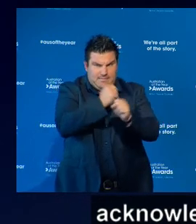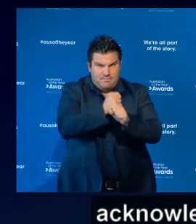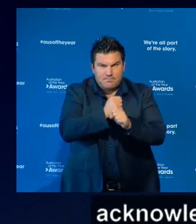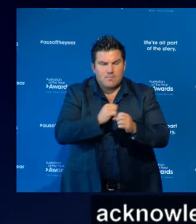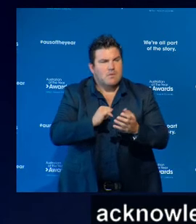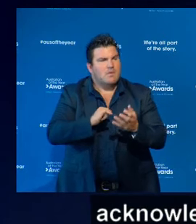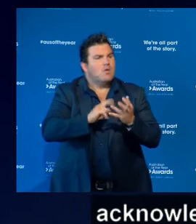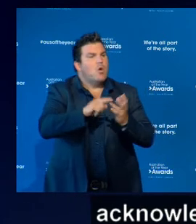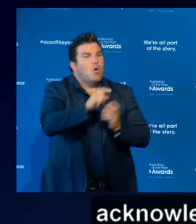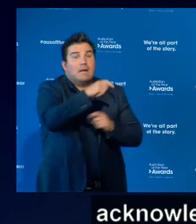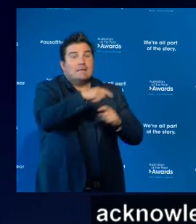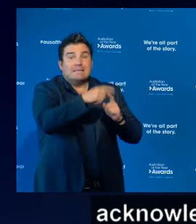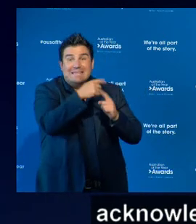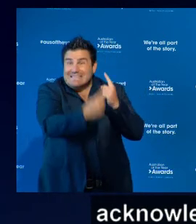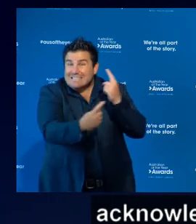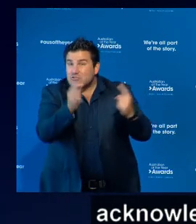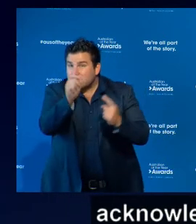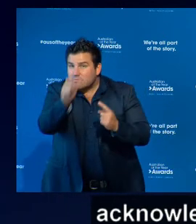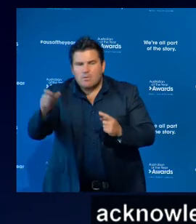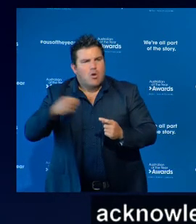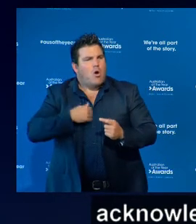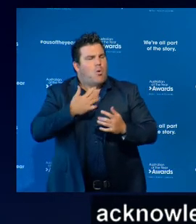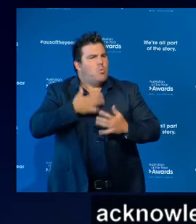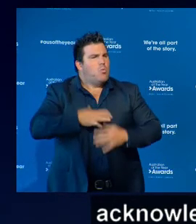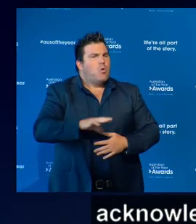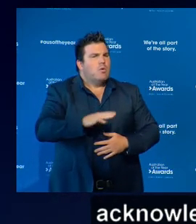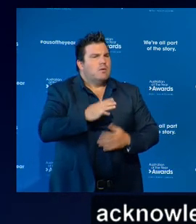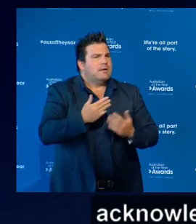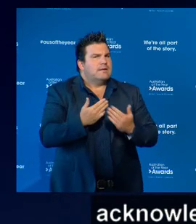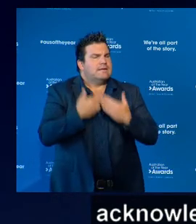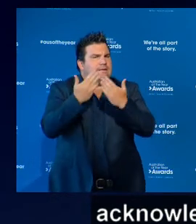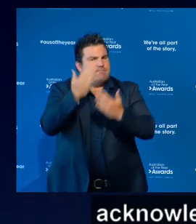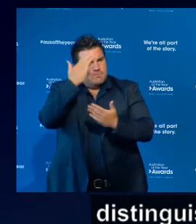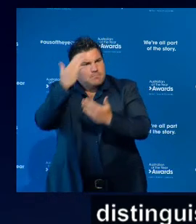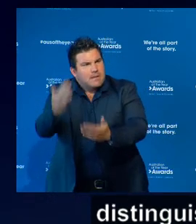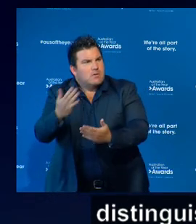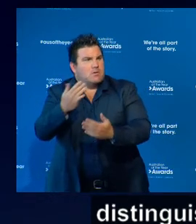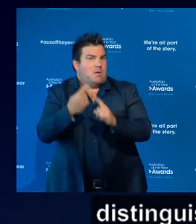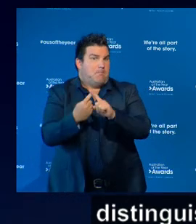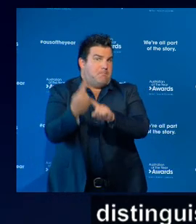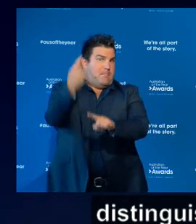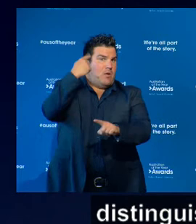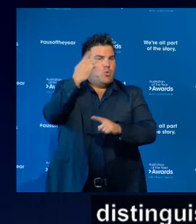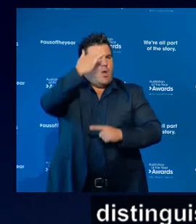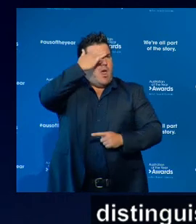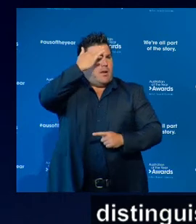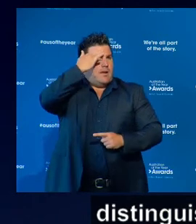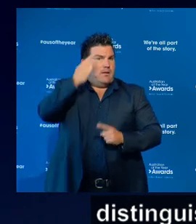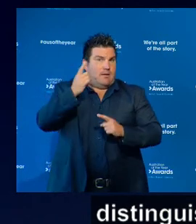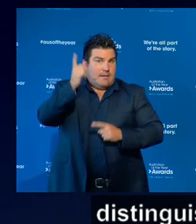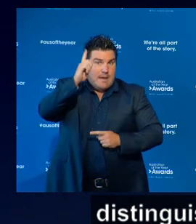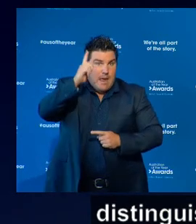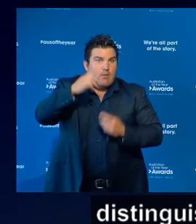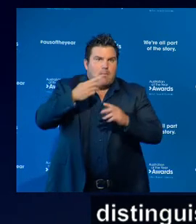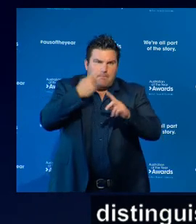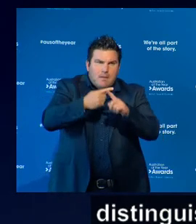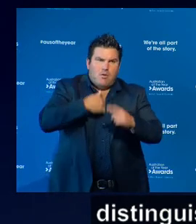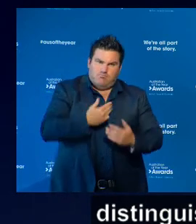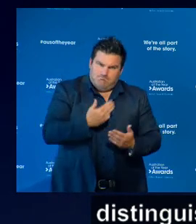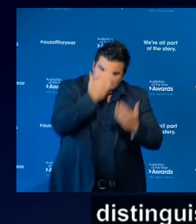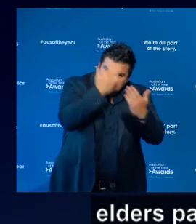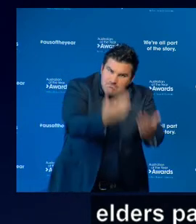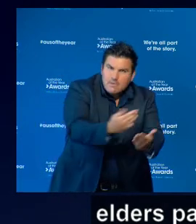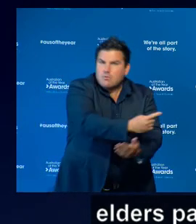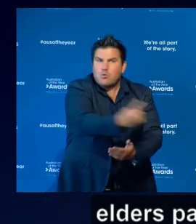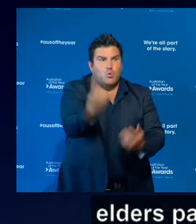to pay my respects to my elders past, present and emerging, and extend that respect to other Aboriginal Torres Strait